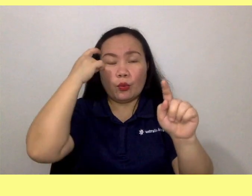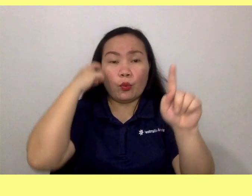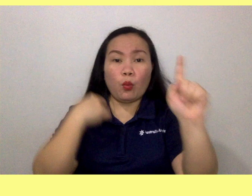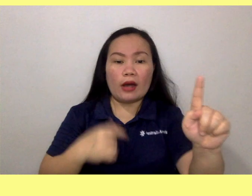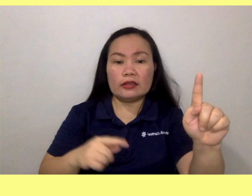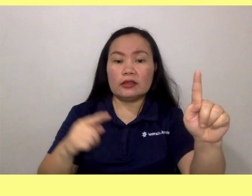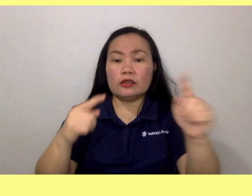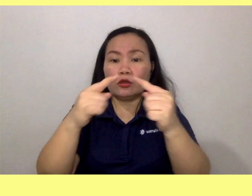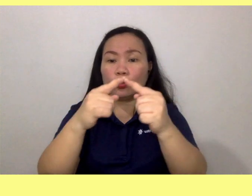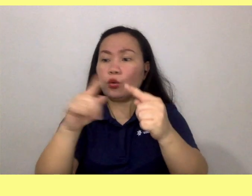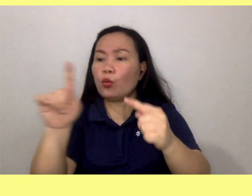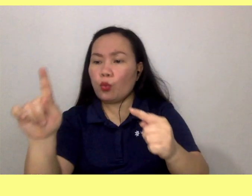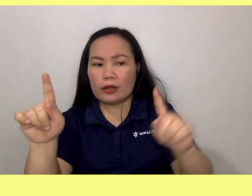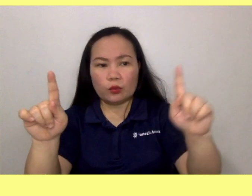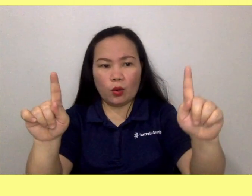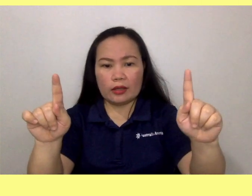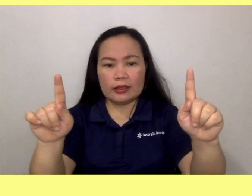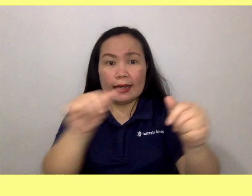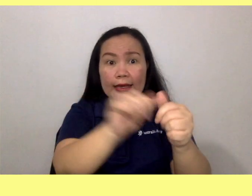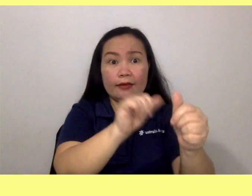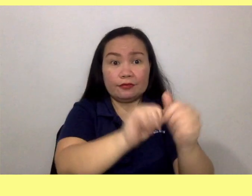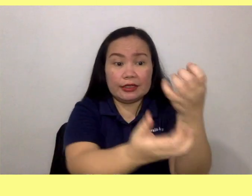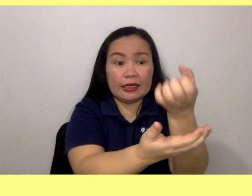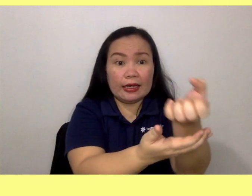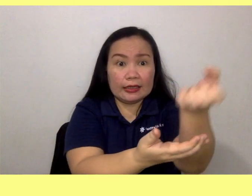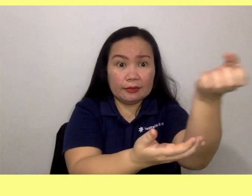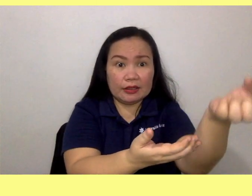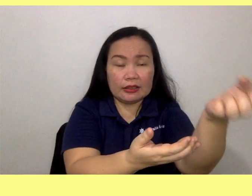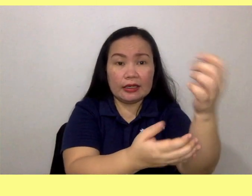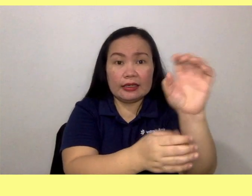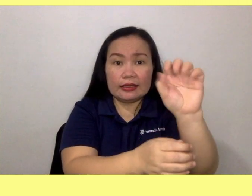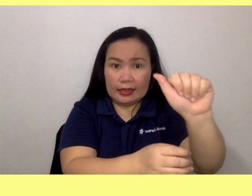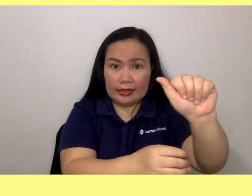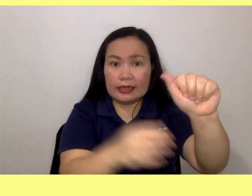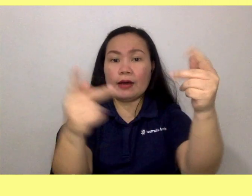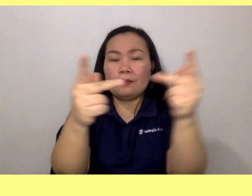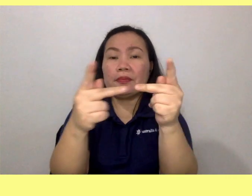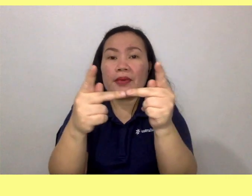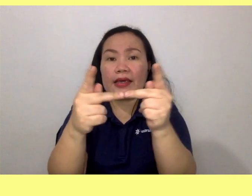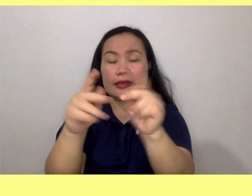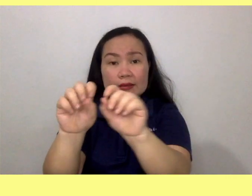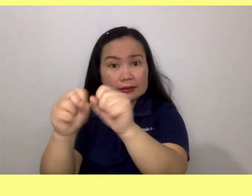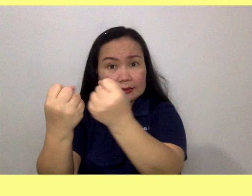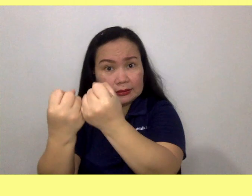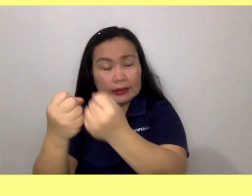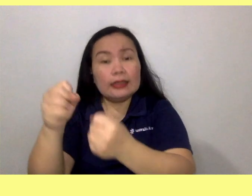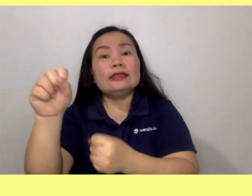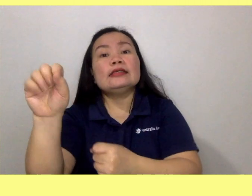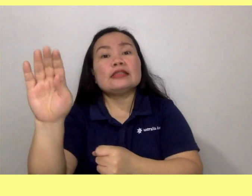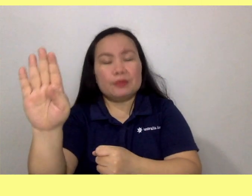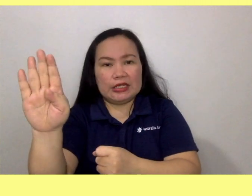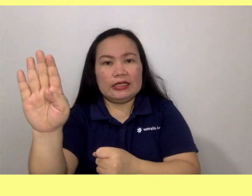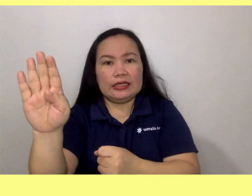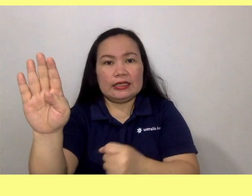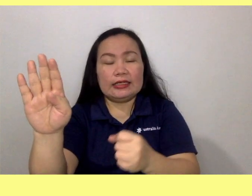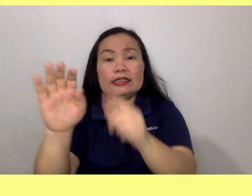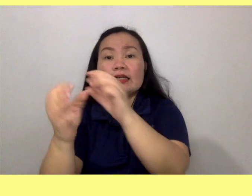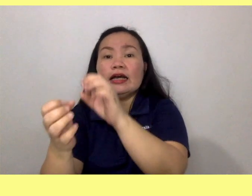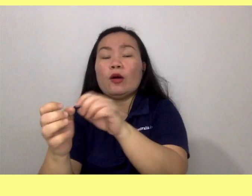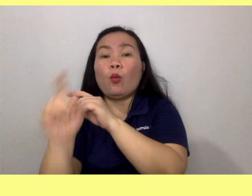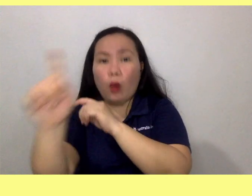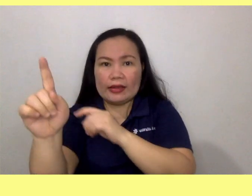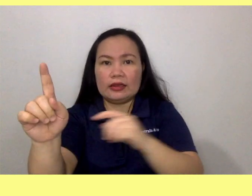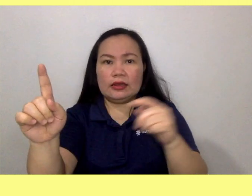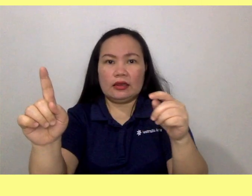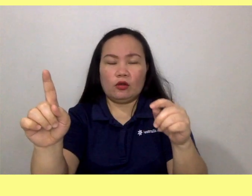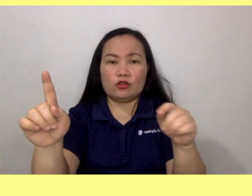ng one-to-one function, bawat element sa set A, dapat may pair siya sa set B na exactly